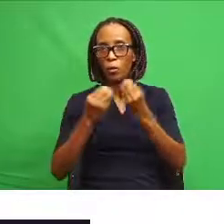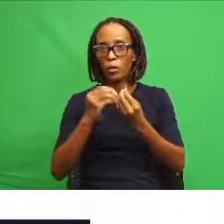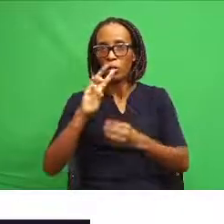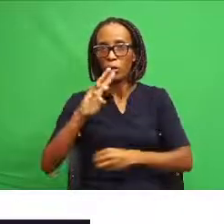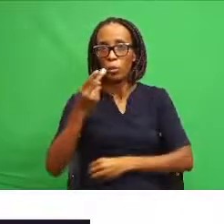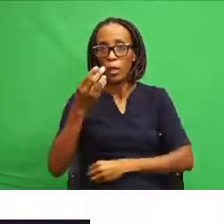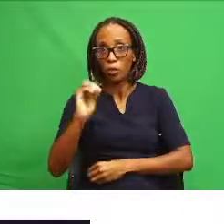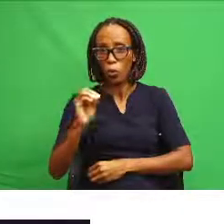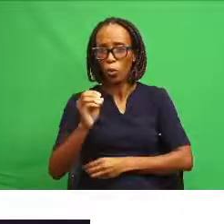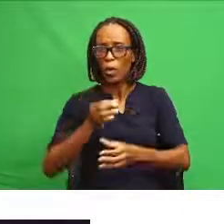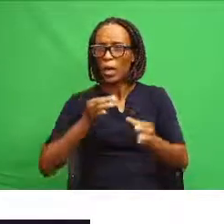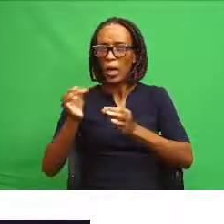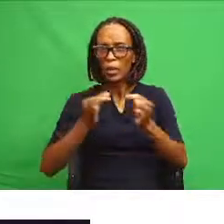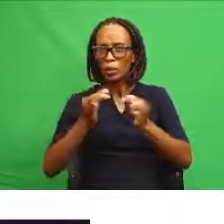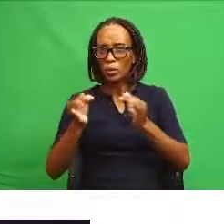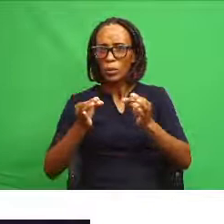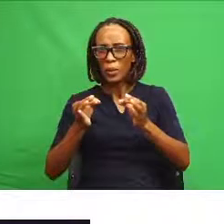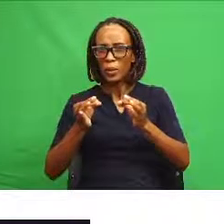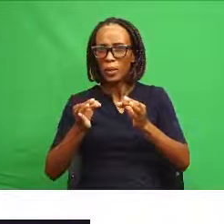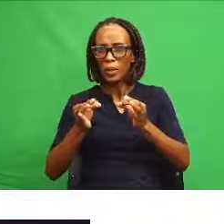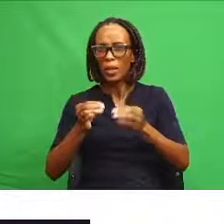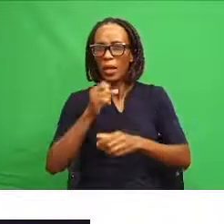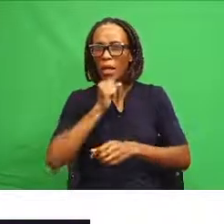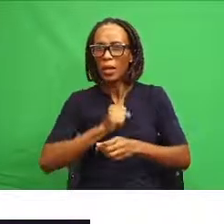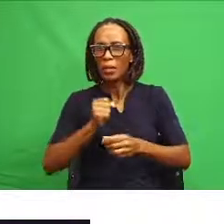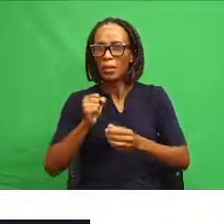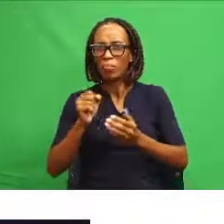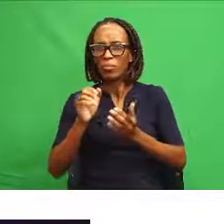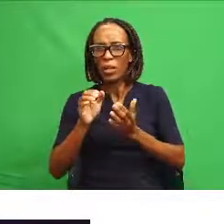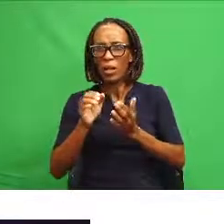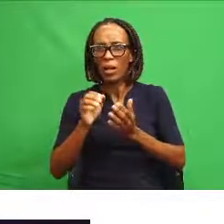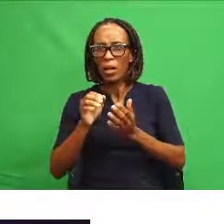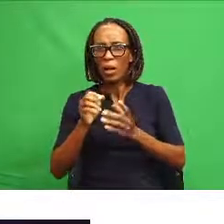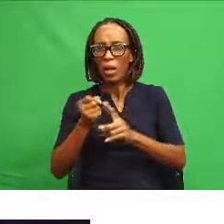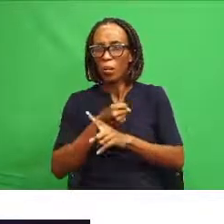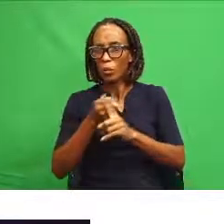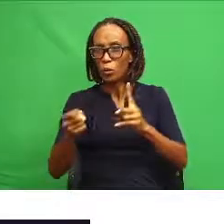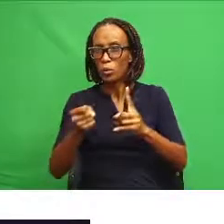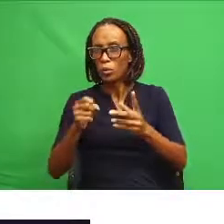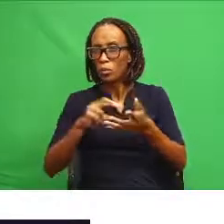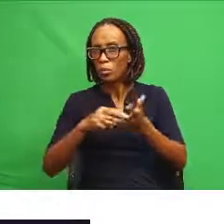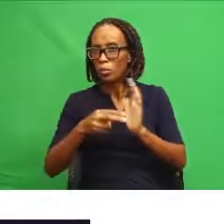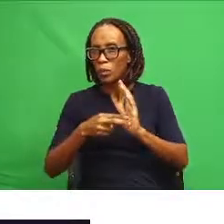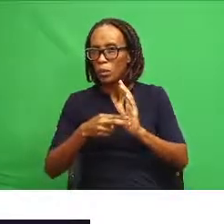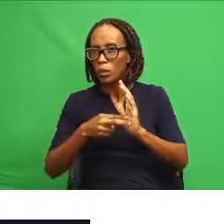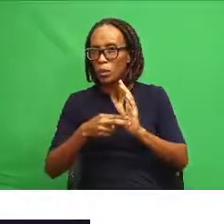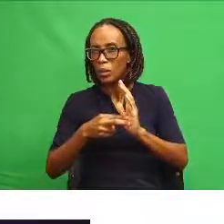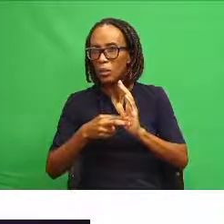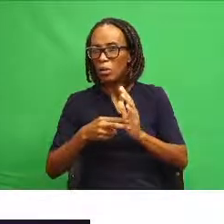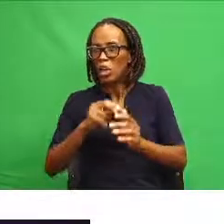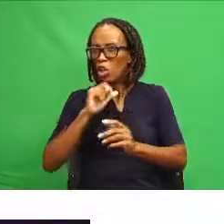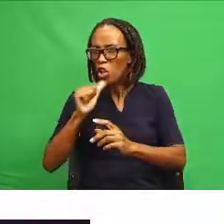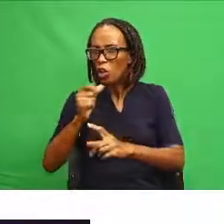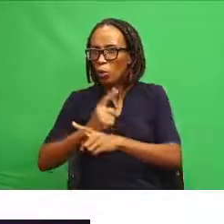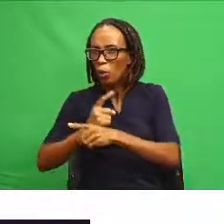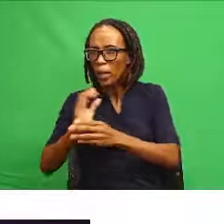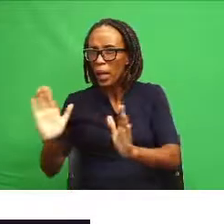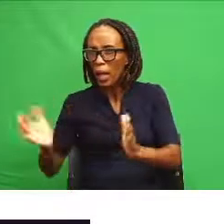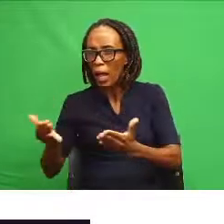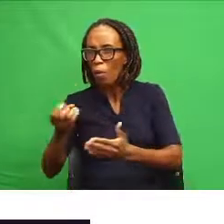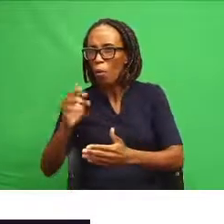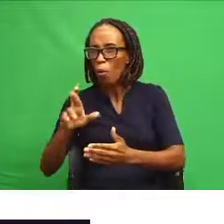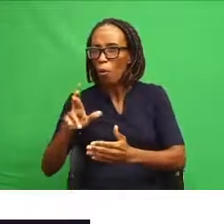abuse as a single or repeated act or lack of appropriate action occurring within any